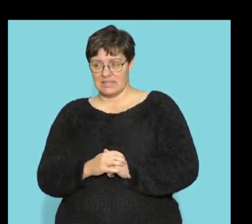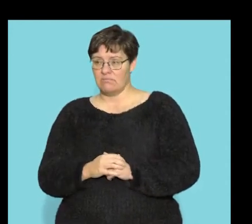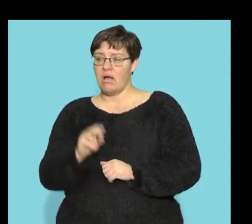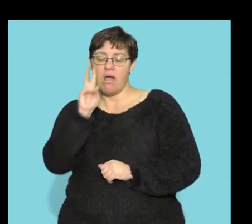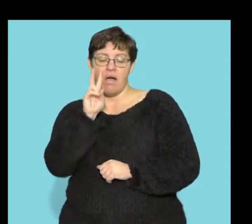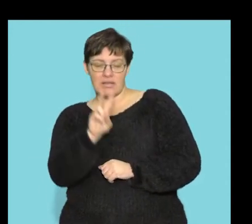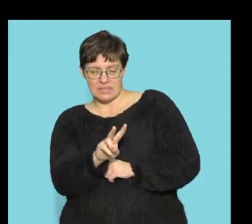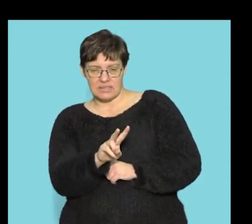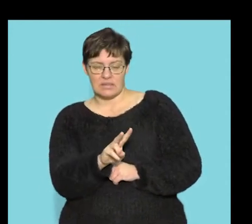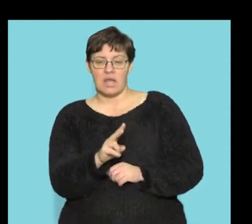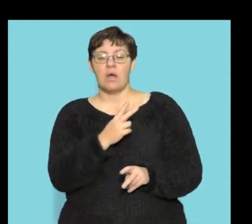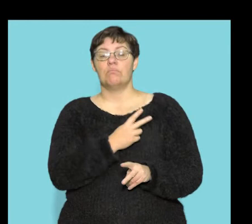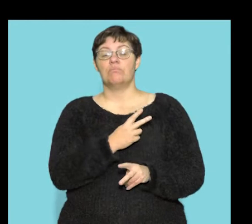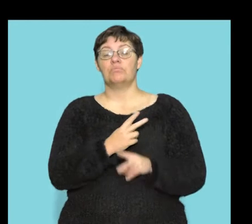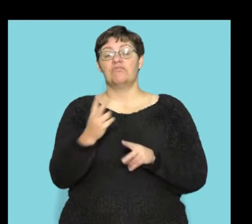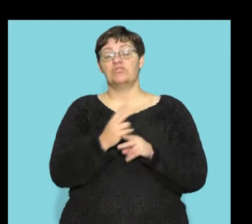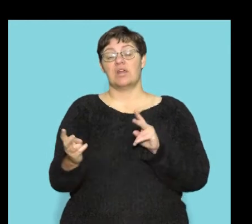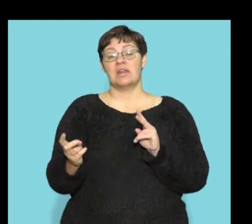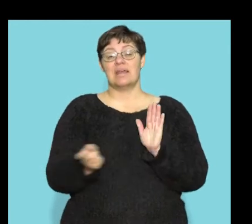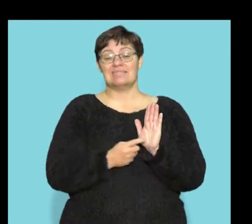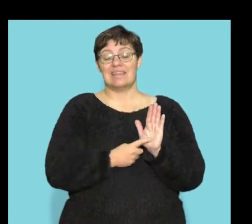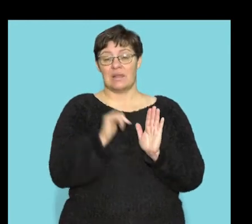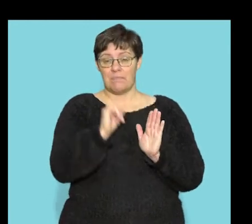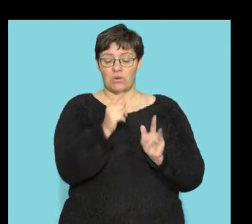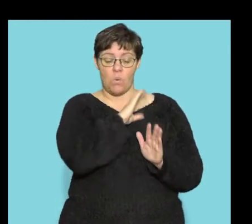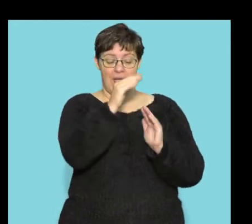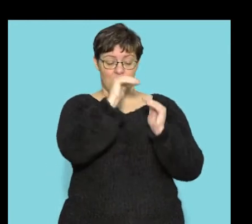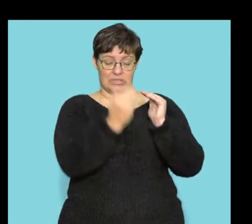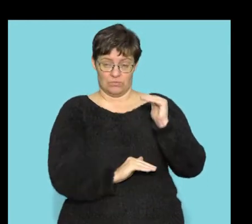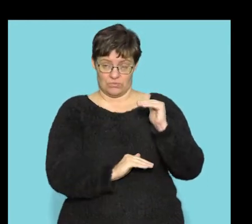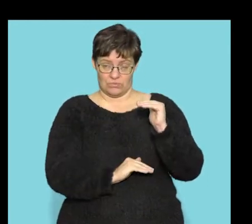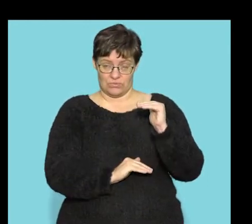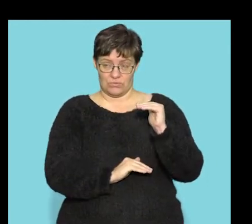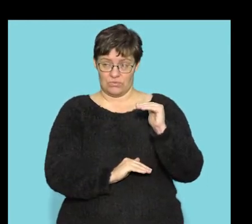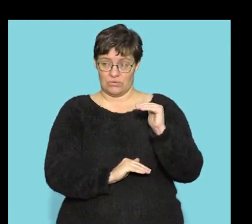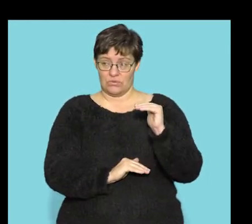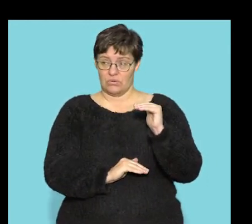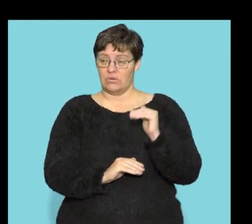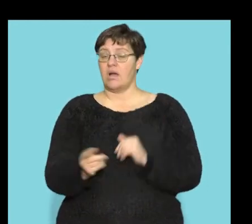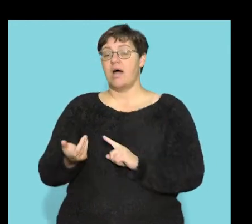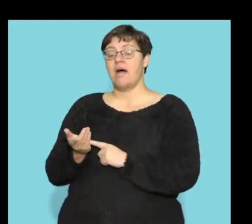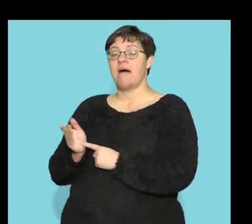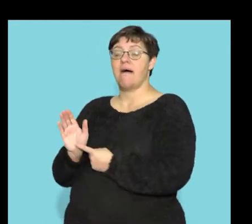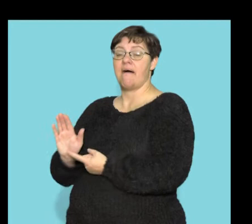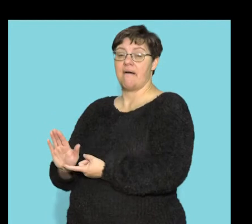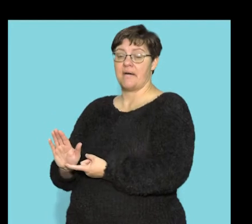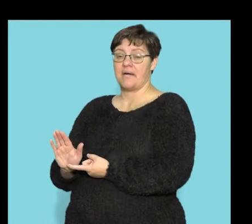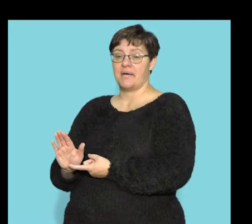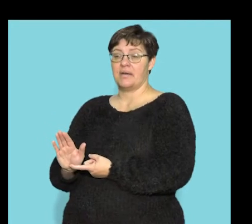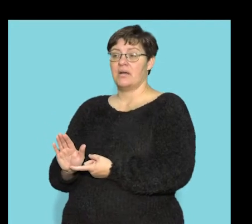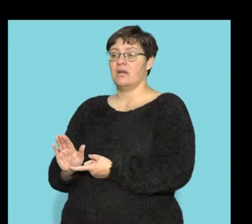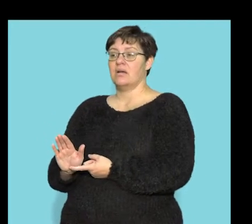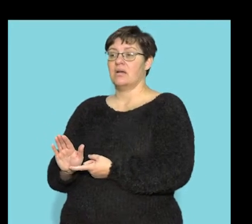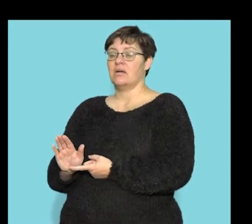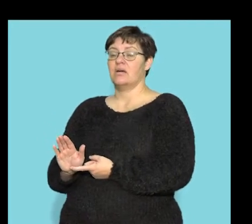it, provision for bad debts, because it is being reduced, indicates that it will appear